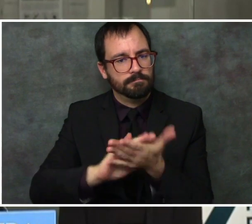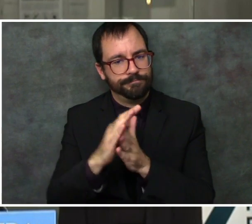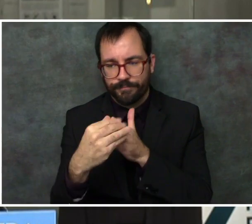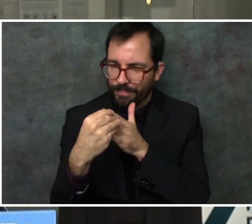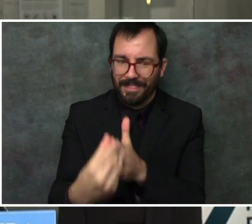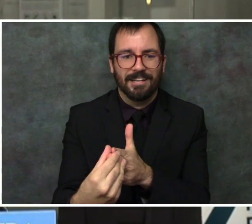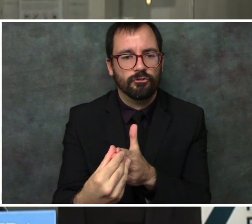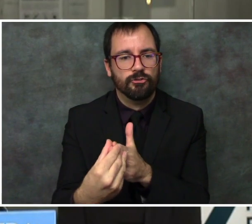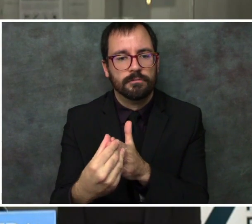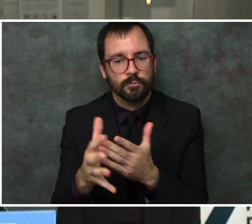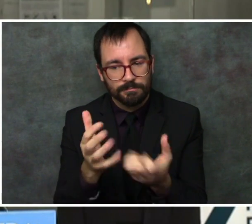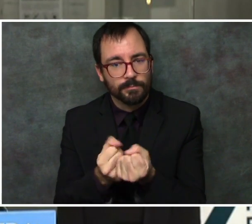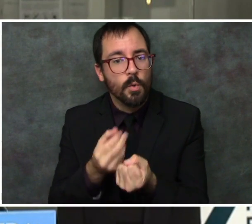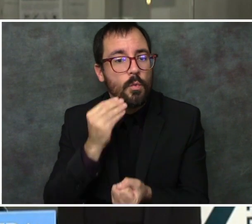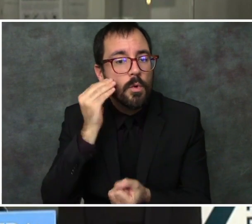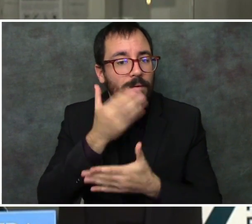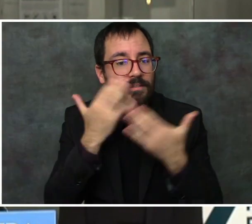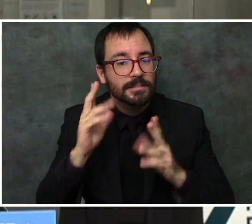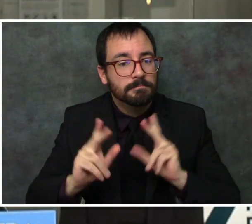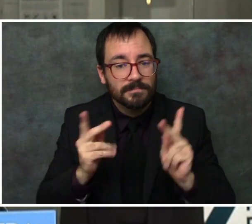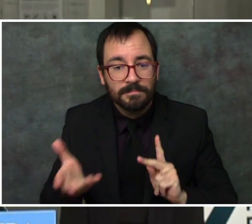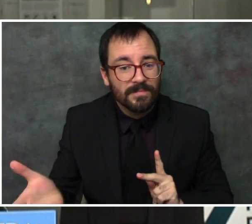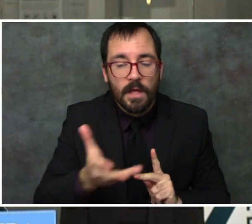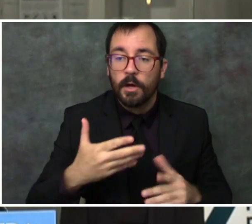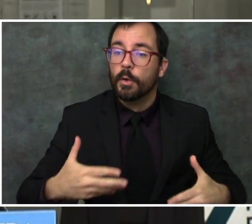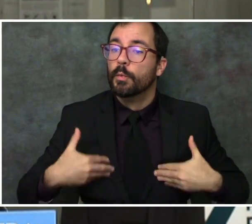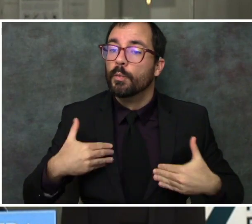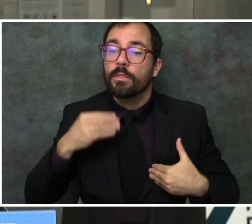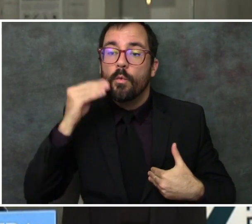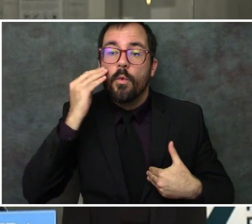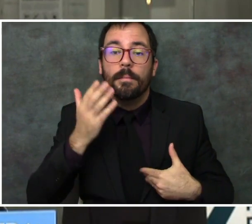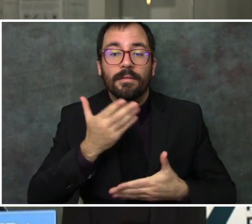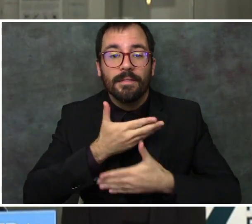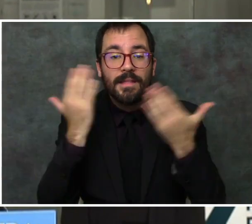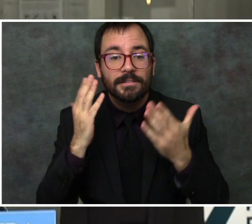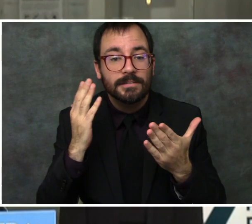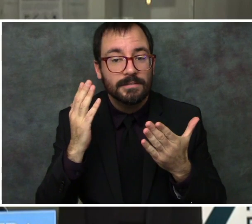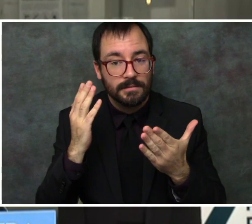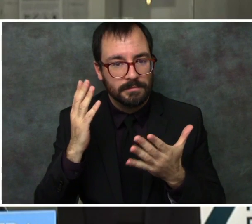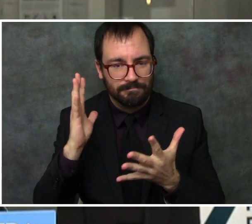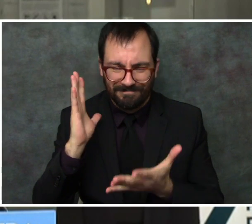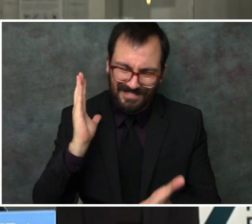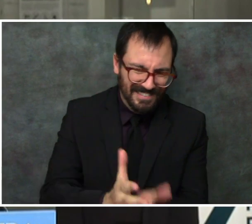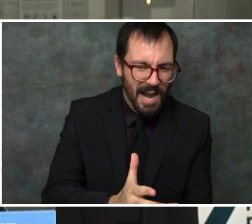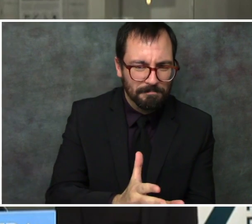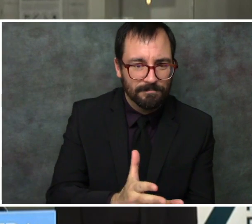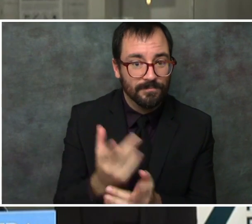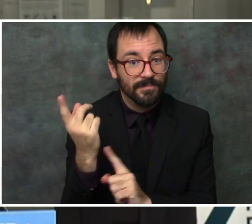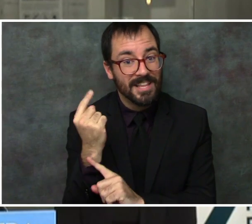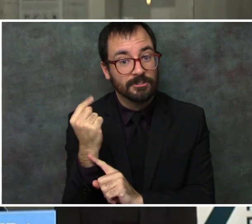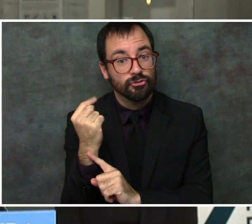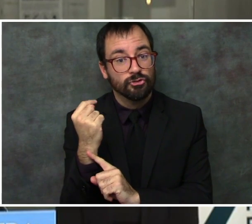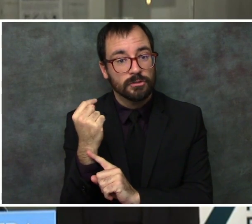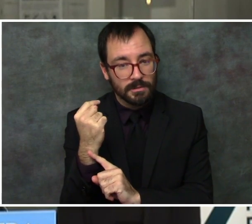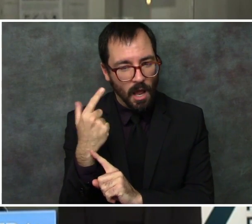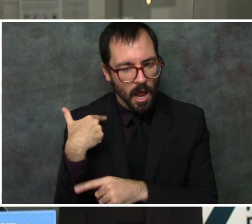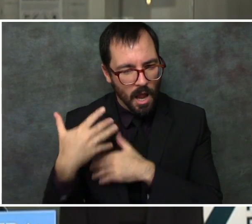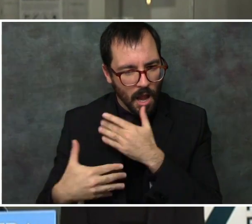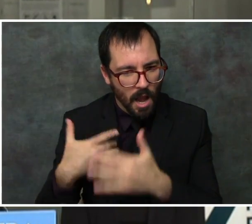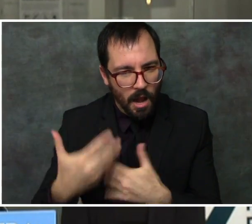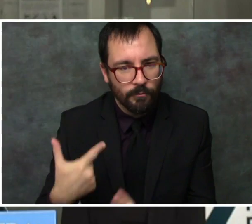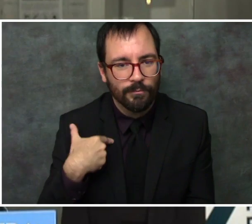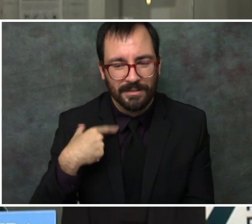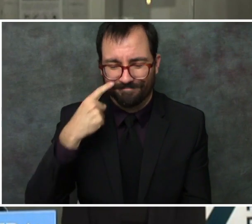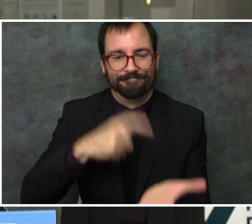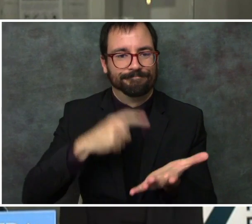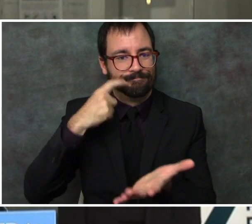homelessness. Over the last years, we've identified 5,000 students experiencing homelessness, and we know that